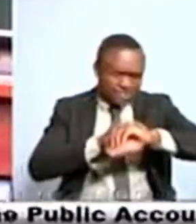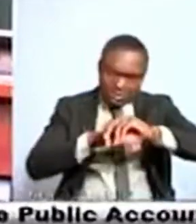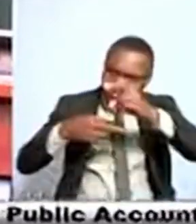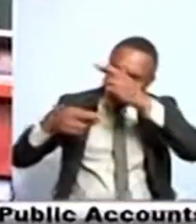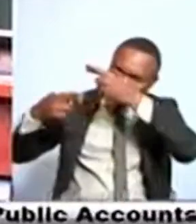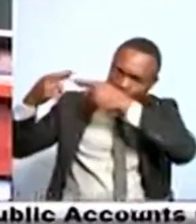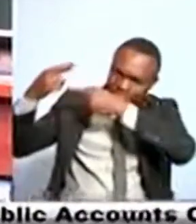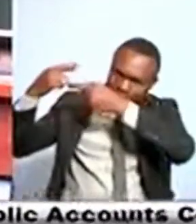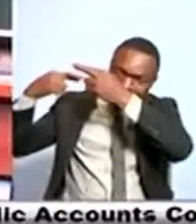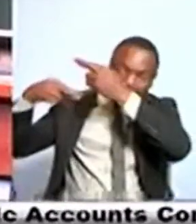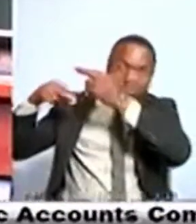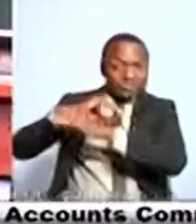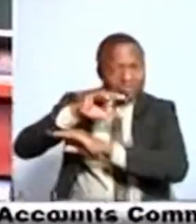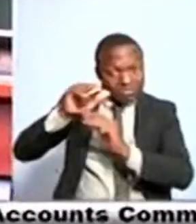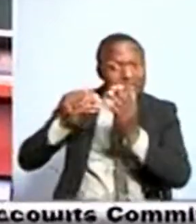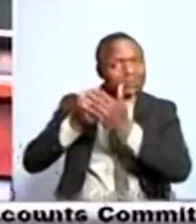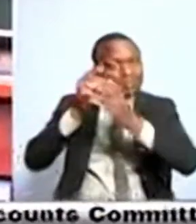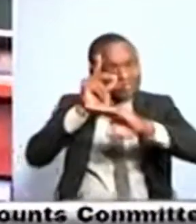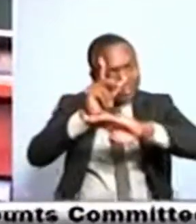projects